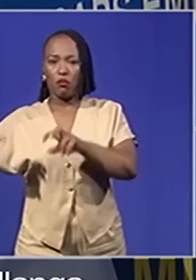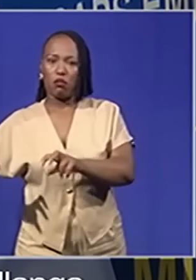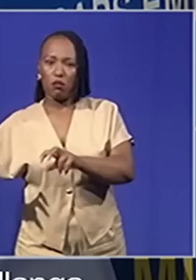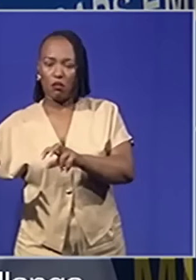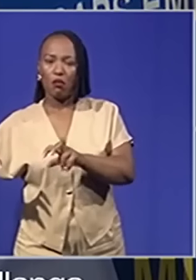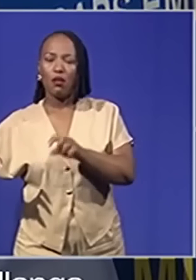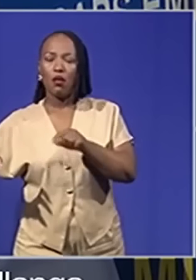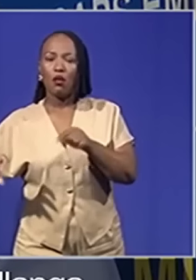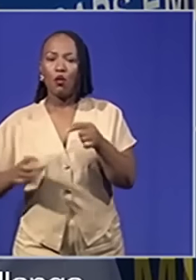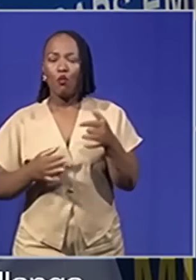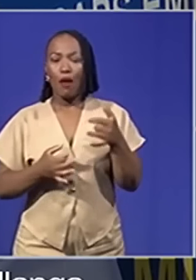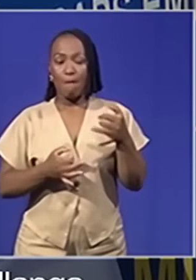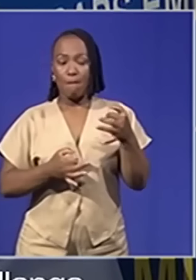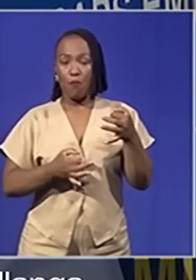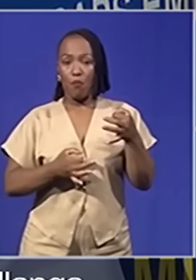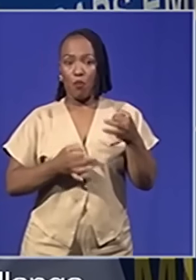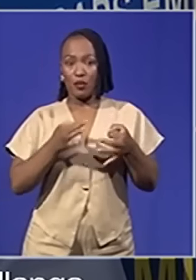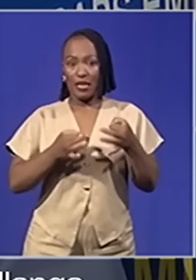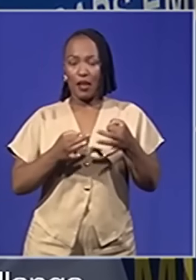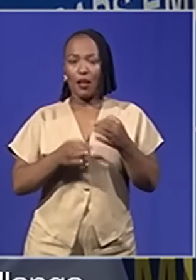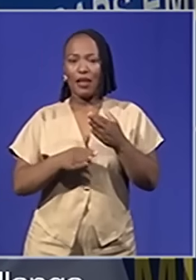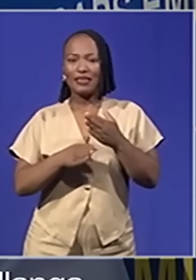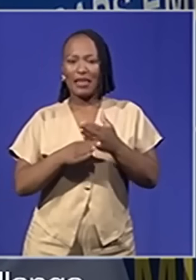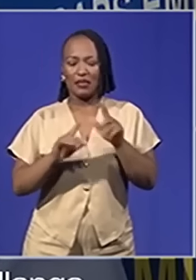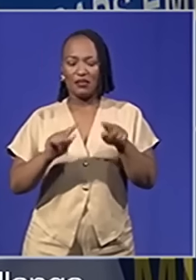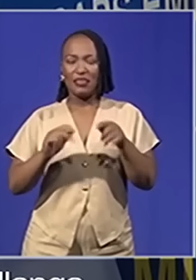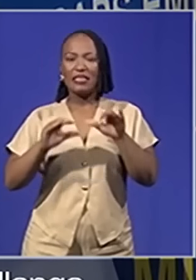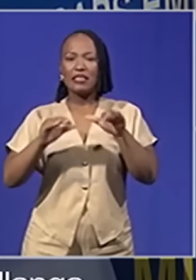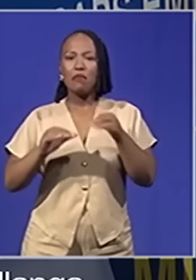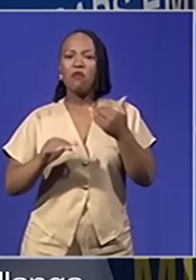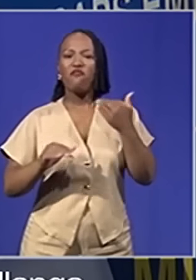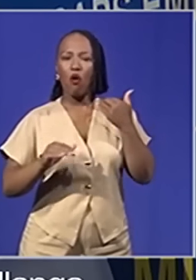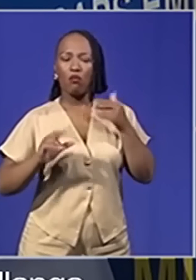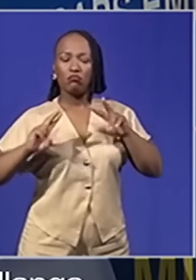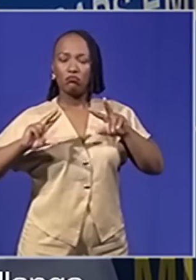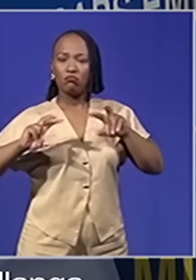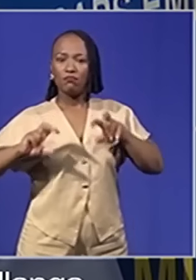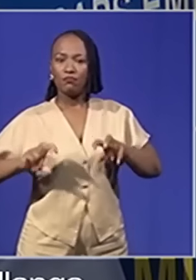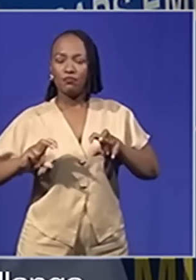the Political Killings Task Team, the Organized Crime and the Serious and Violent Crimes units and